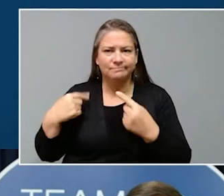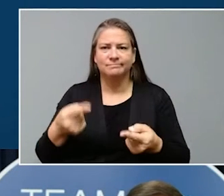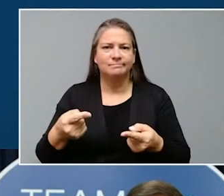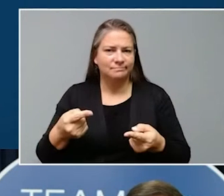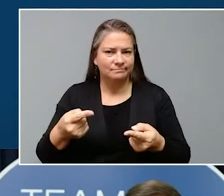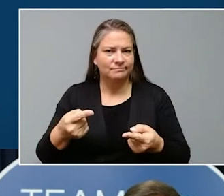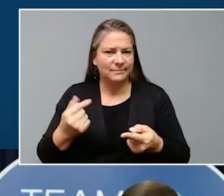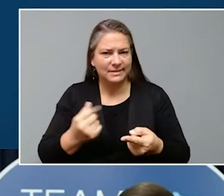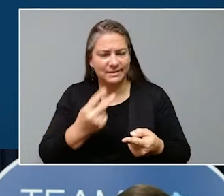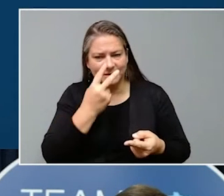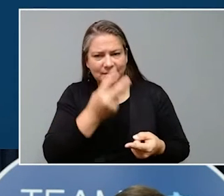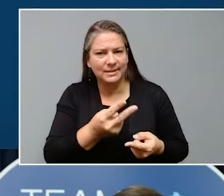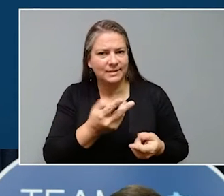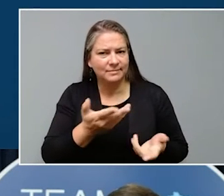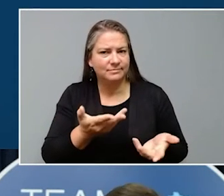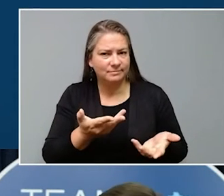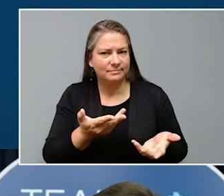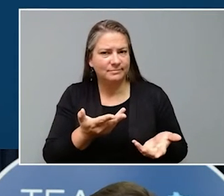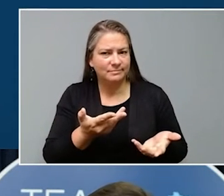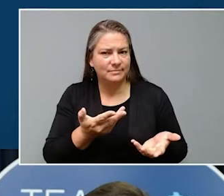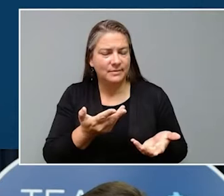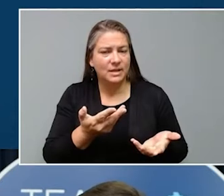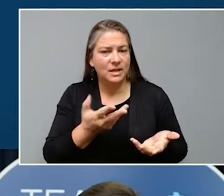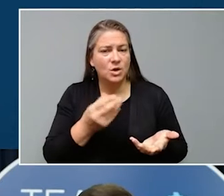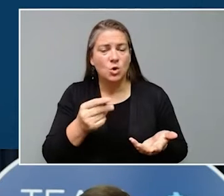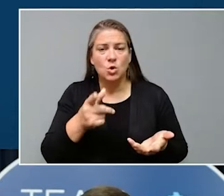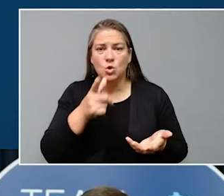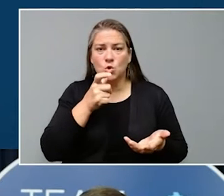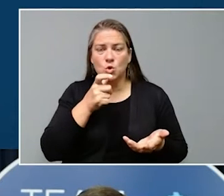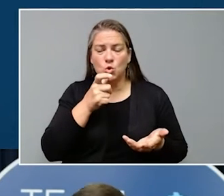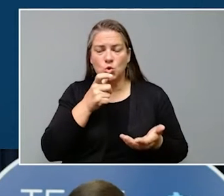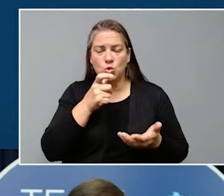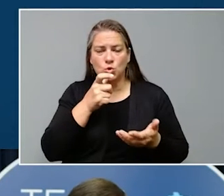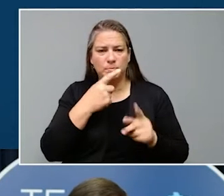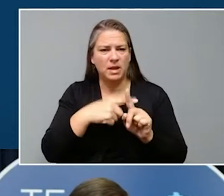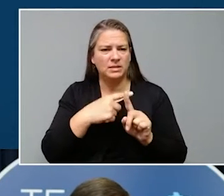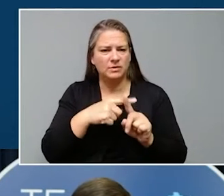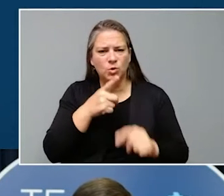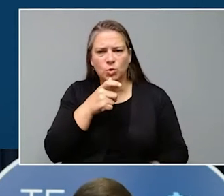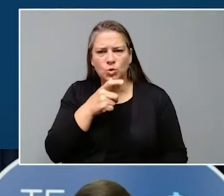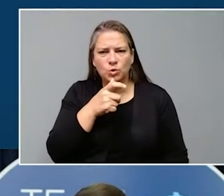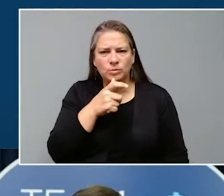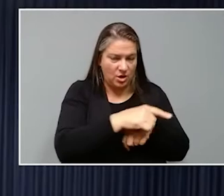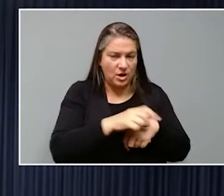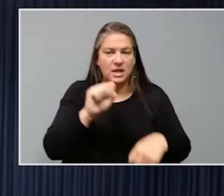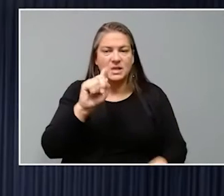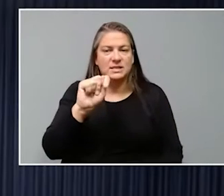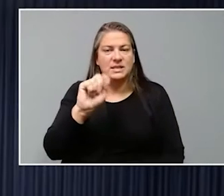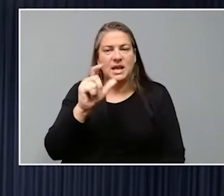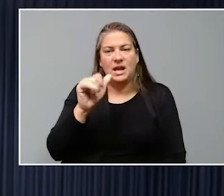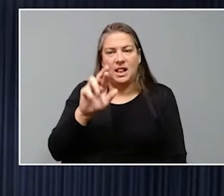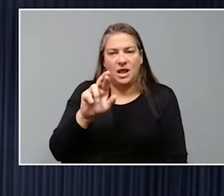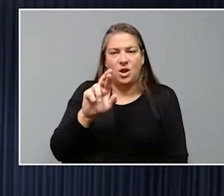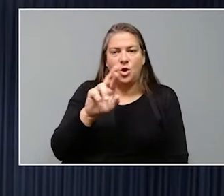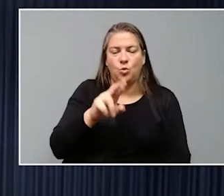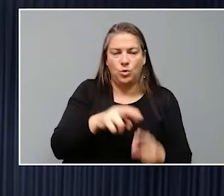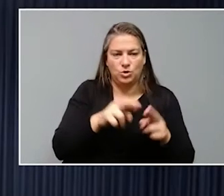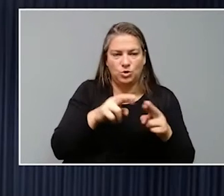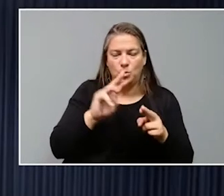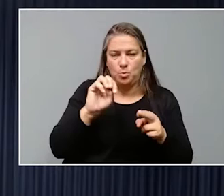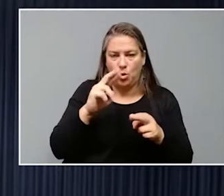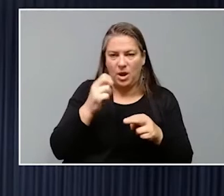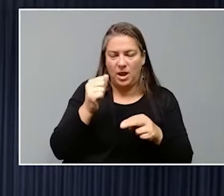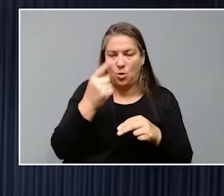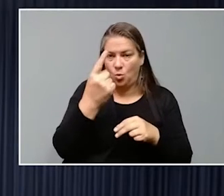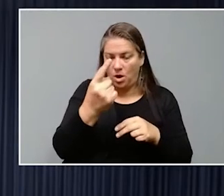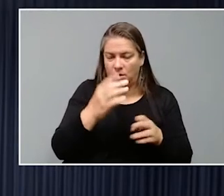levels and the number of patients in intensive care or on ventilators is at an all-time high. Governor Andy Beshear says the state